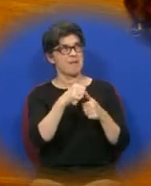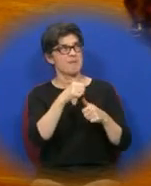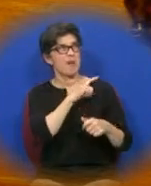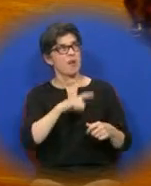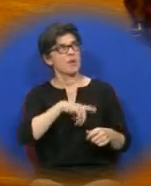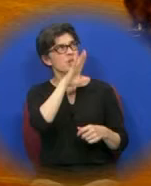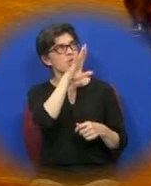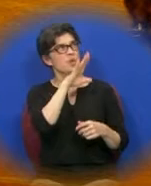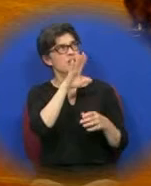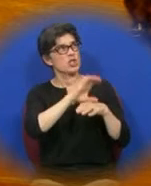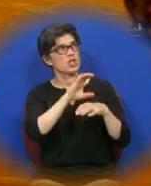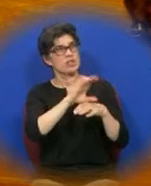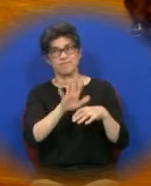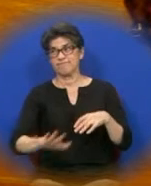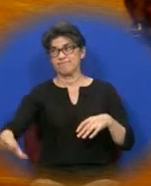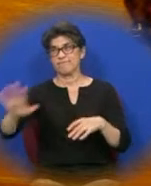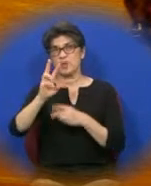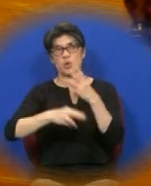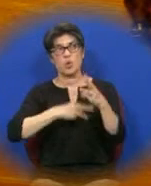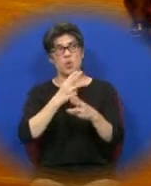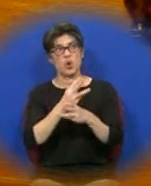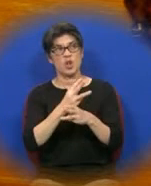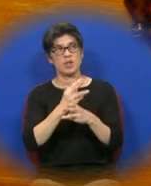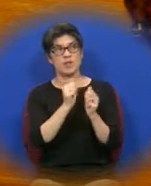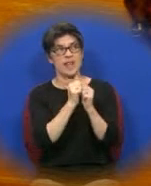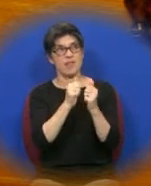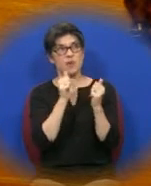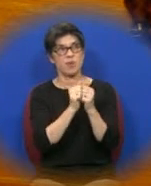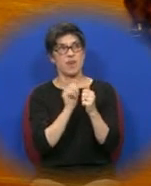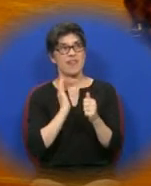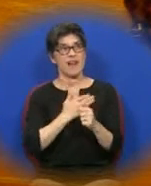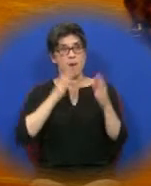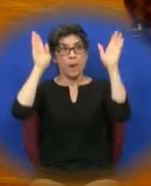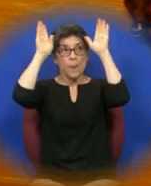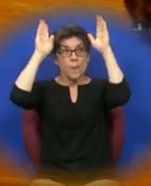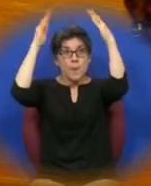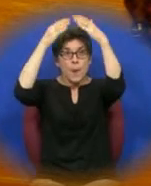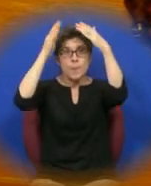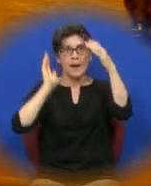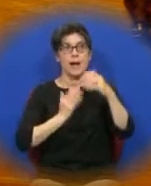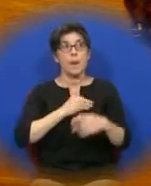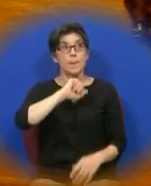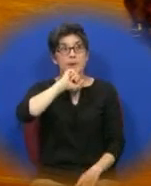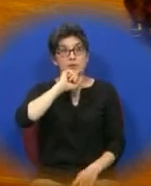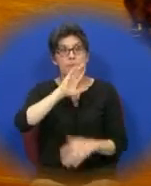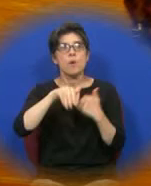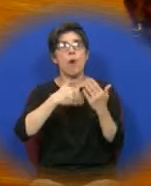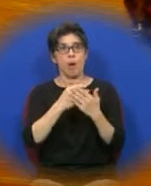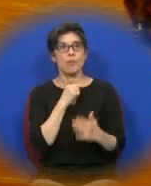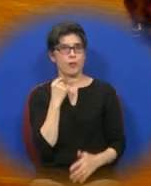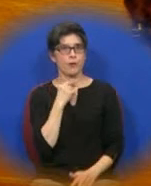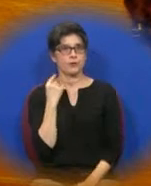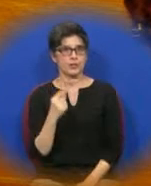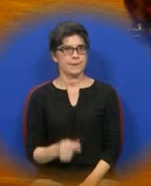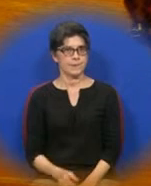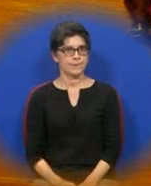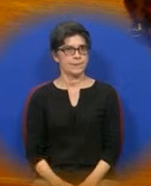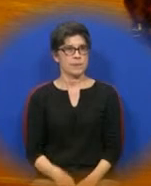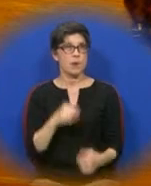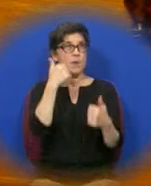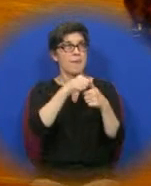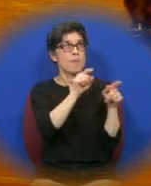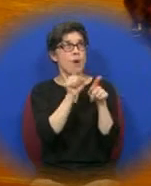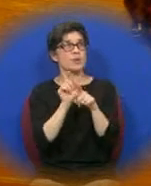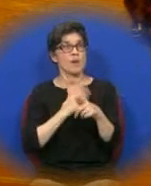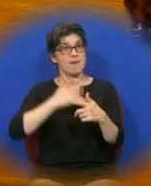world, and bring her to the fullness of charity, together with Francis, our Pope, and Robert, our Bishop, and all the clergy. Remember also